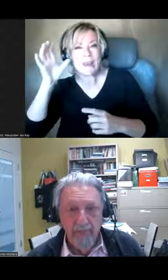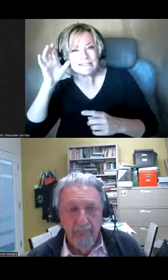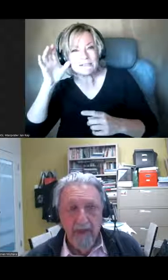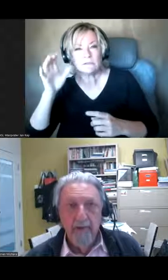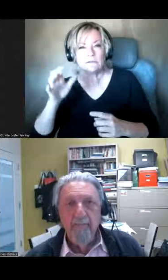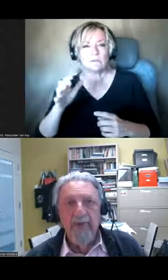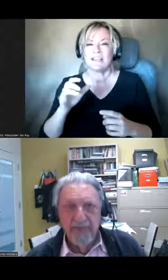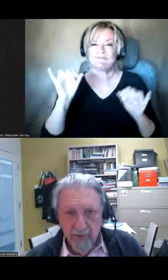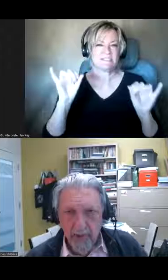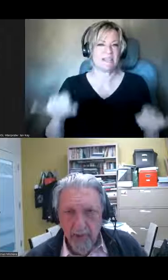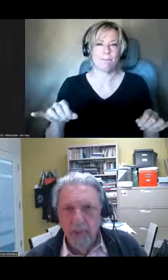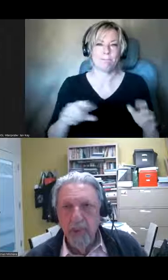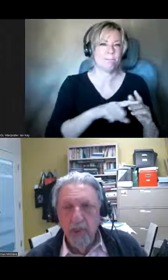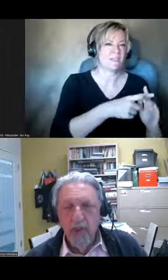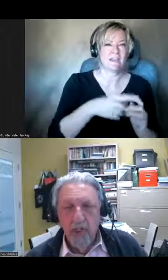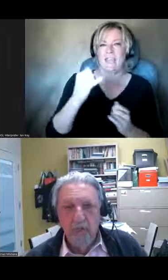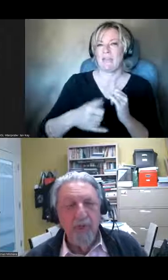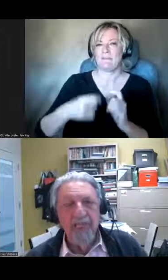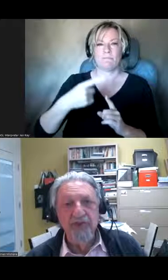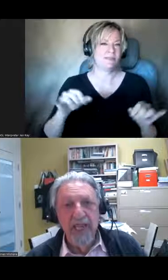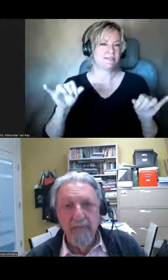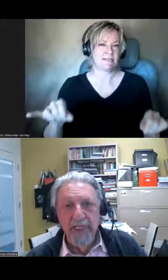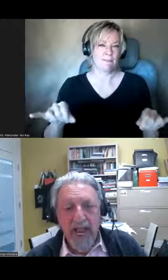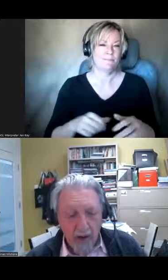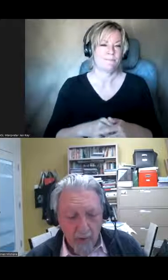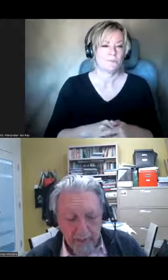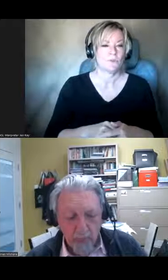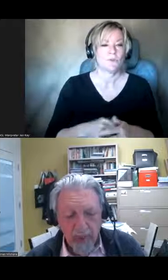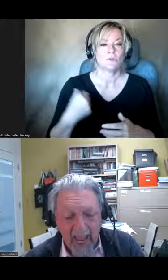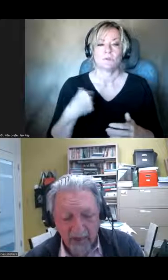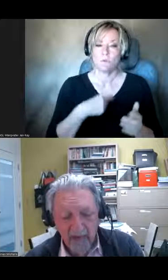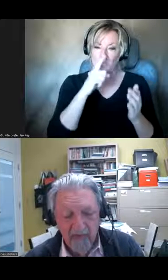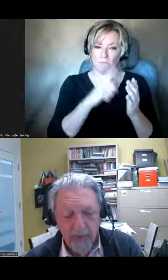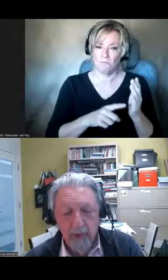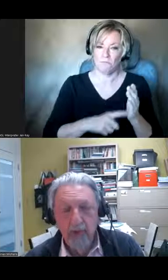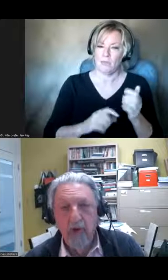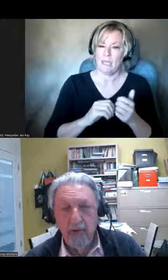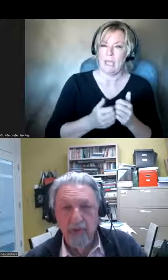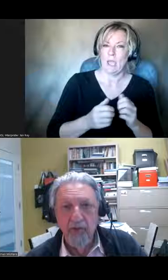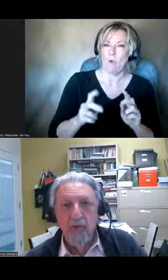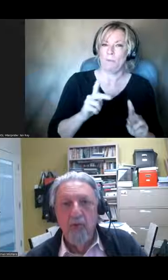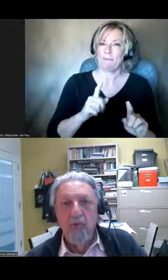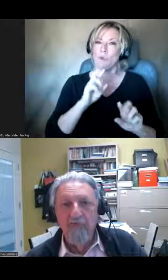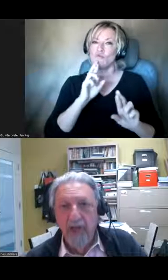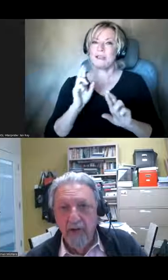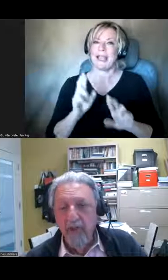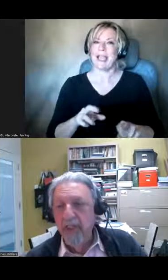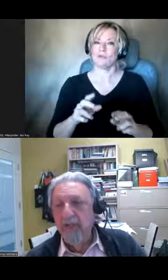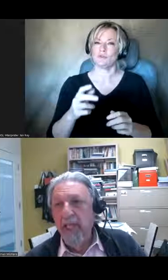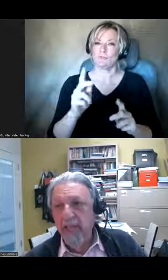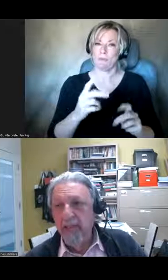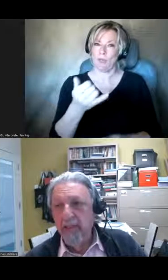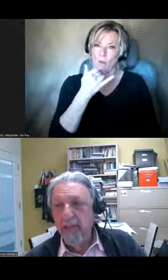vary. Basically, when we examined how people reacted to frequent callers, we